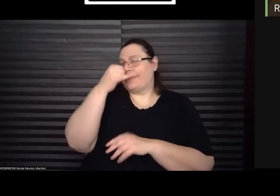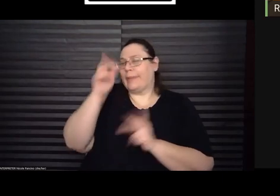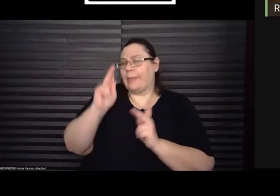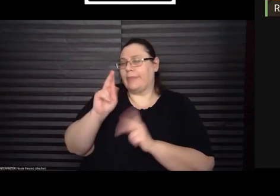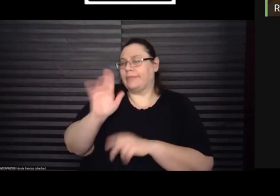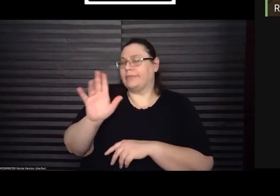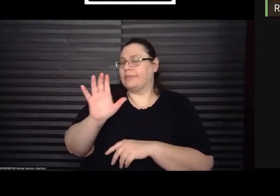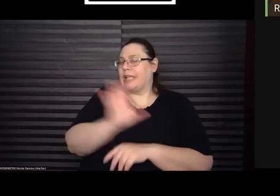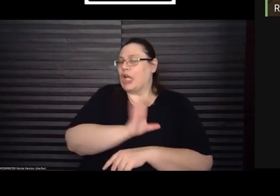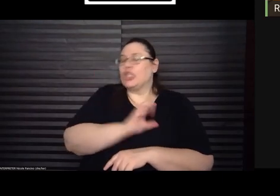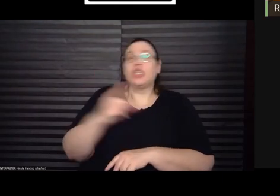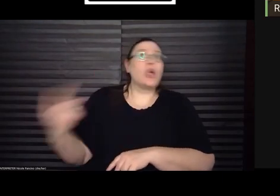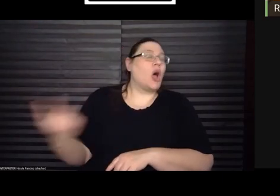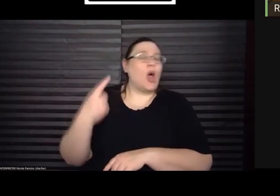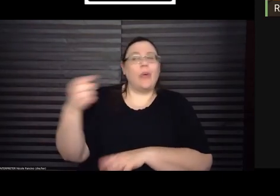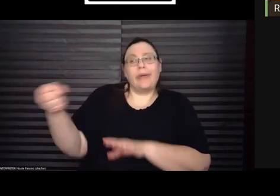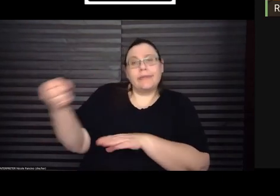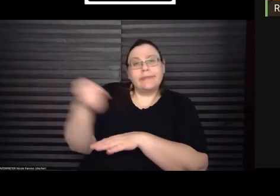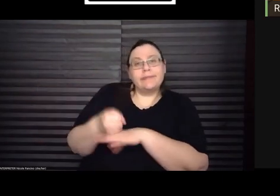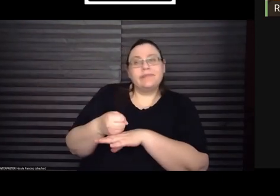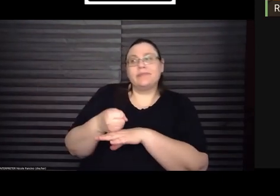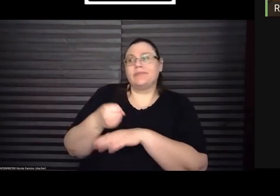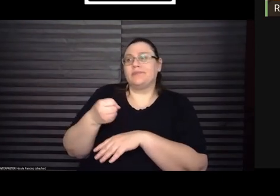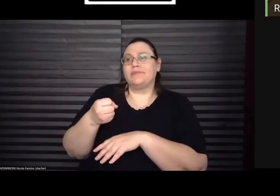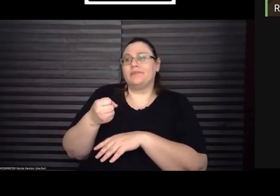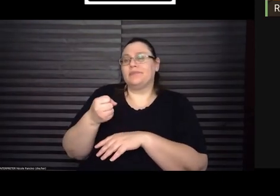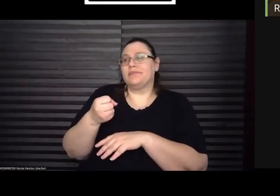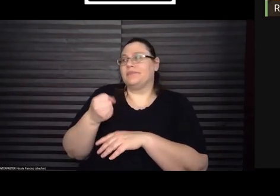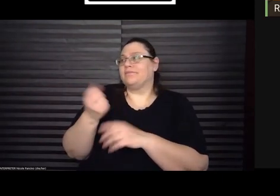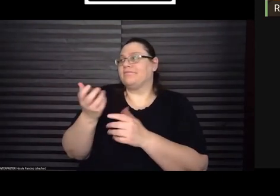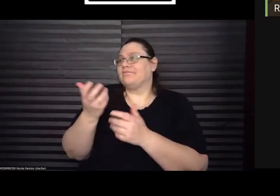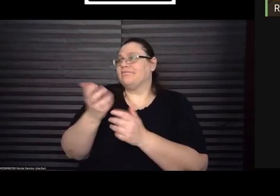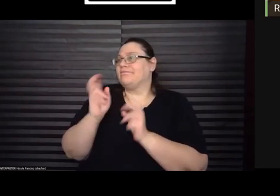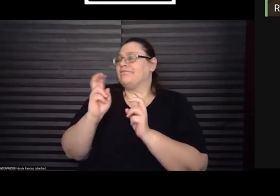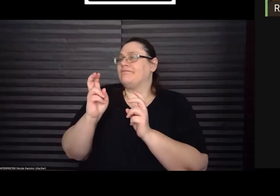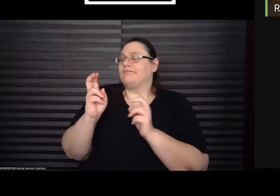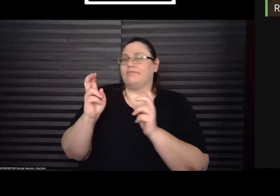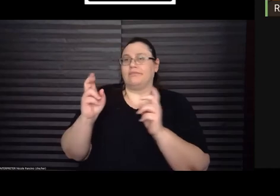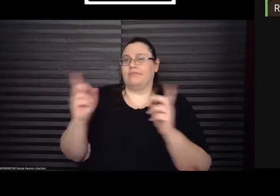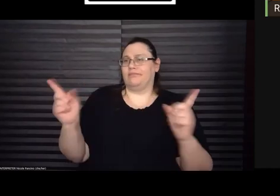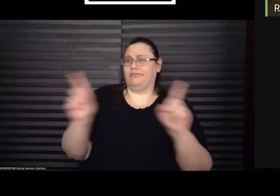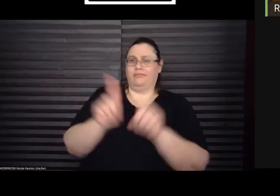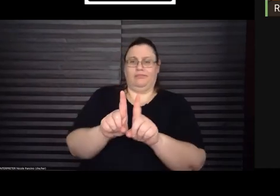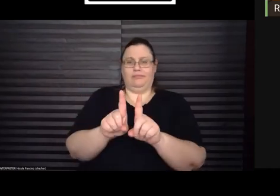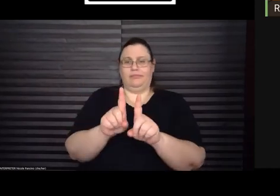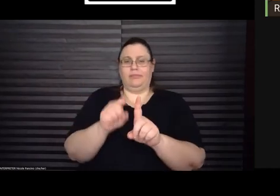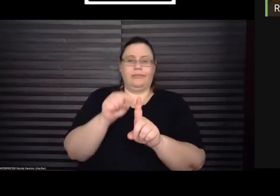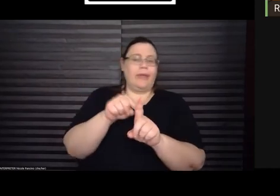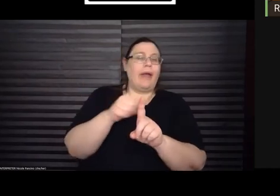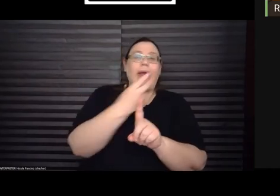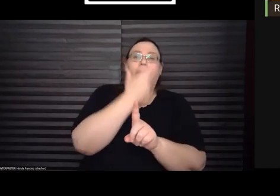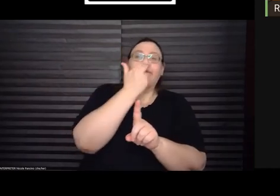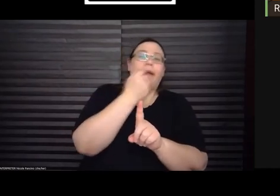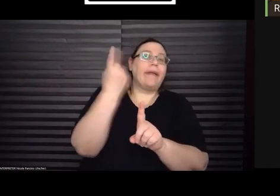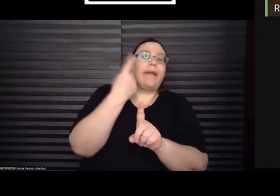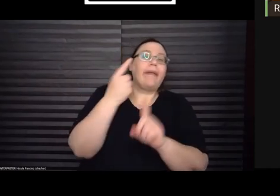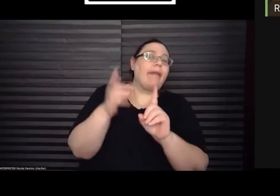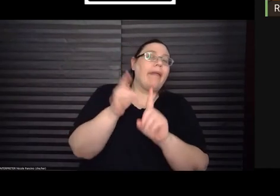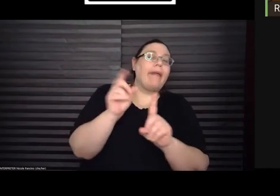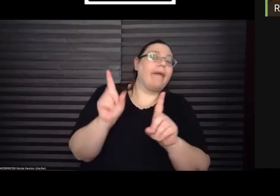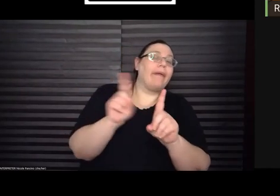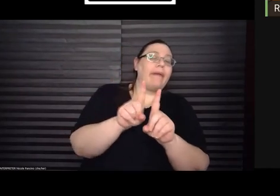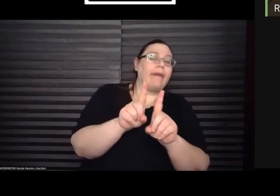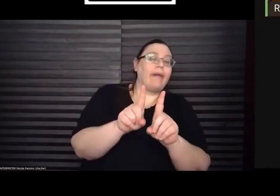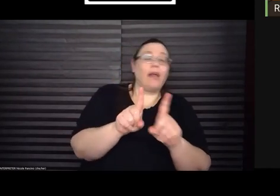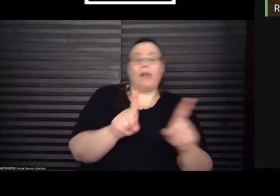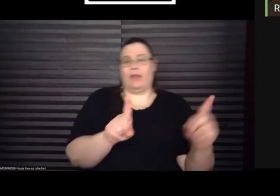clowns, right? Always brings in, you know, sort of juxtaposes something, you know, a funny interlude,